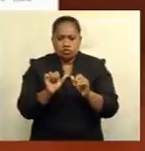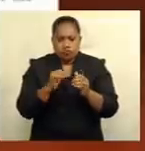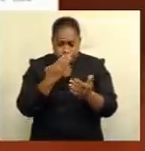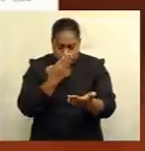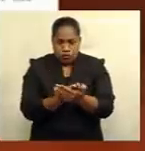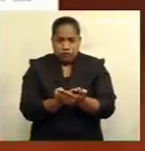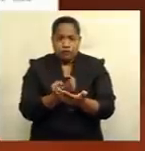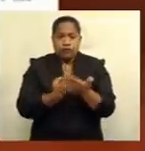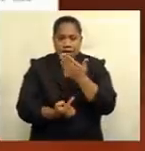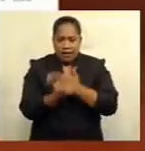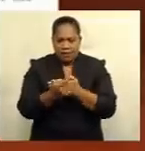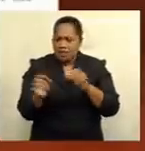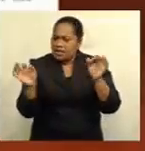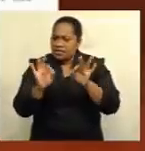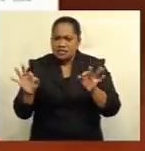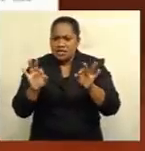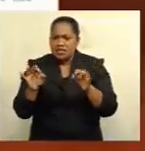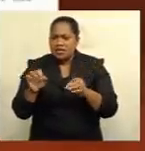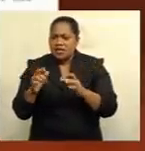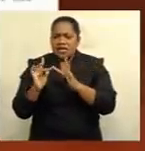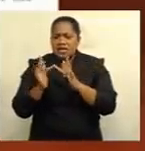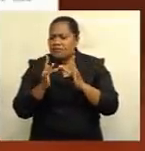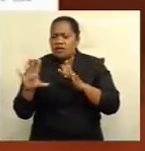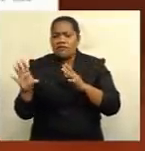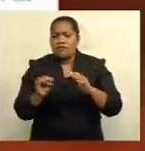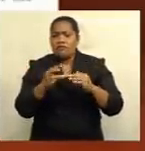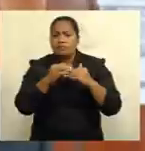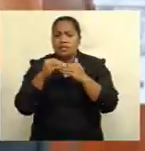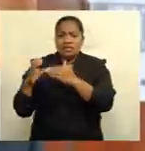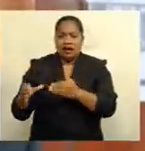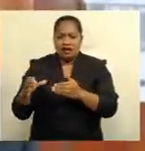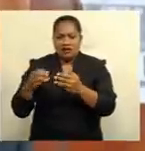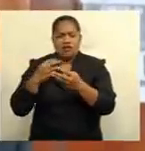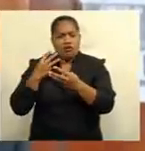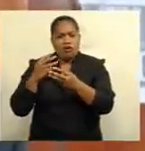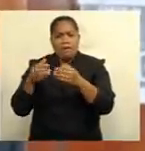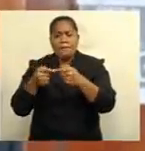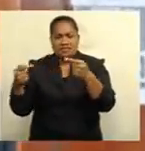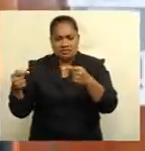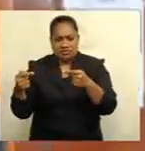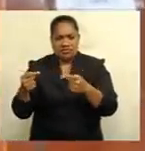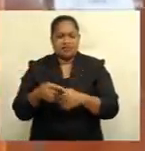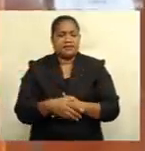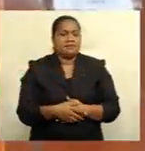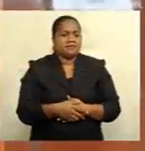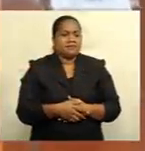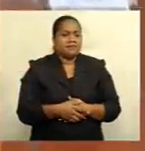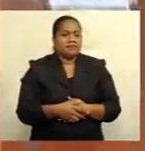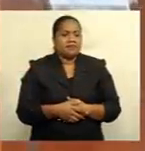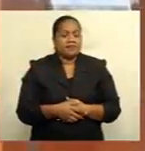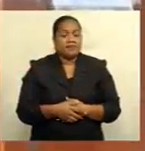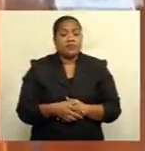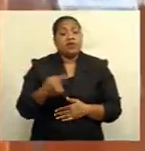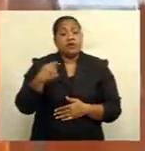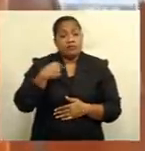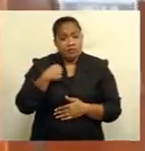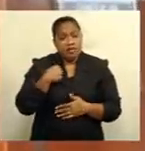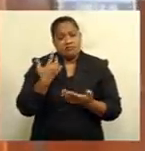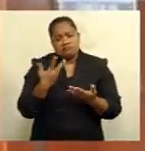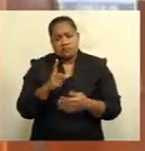to the leader of opposition and Sodelpa parliamentary members. Next for me, probably will